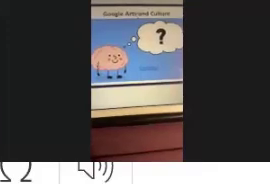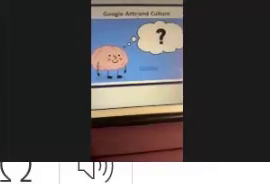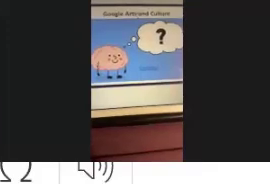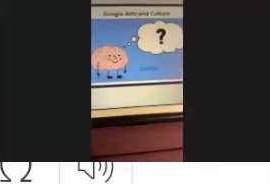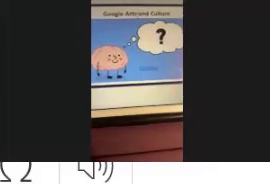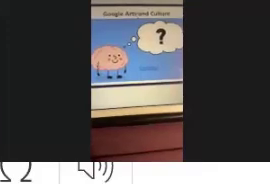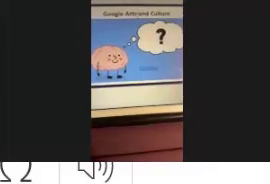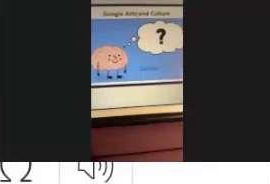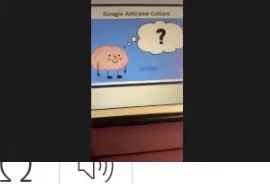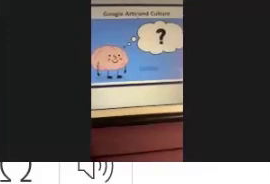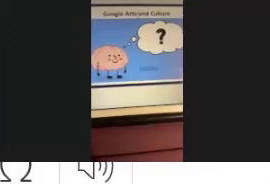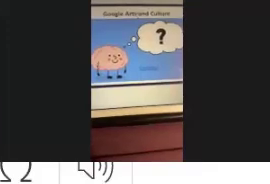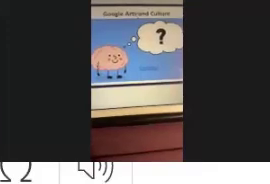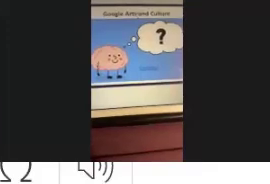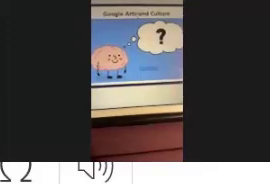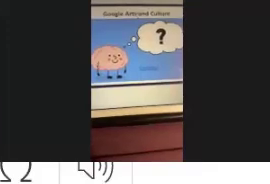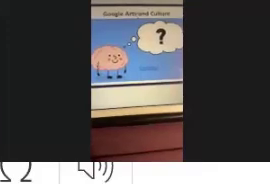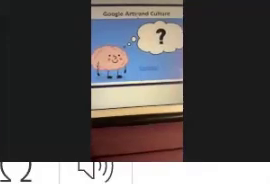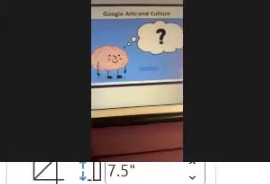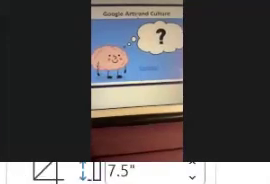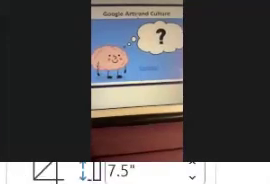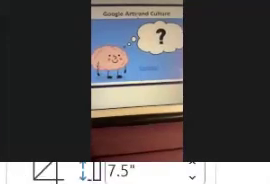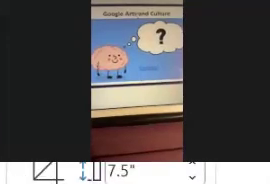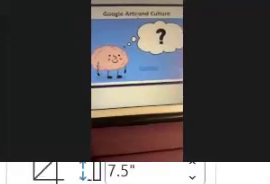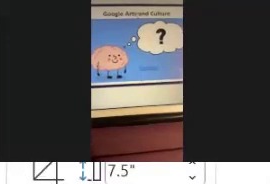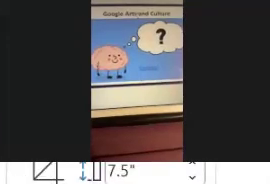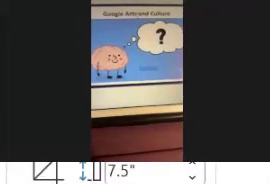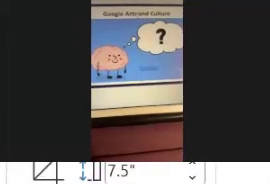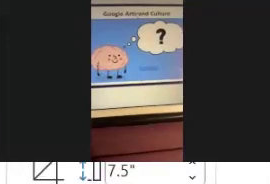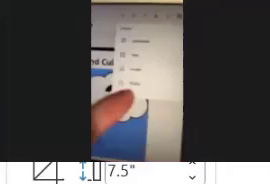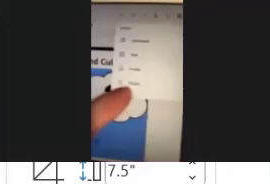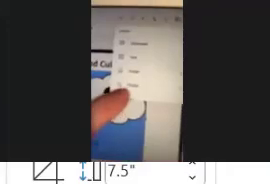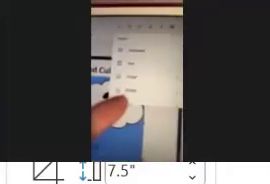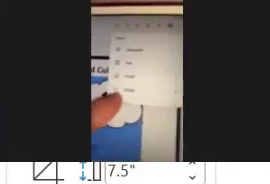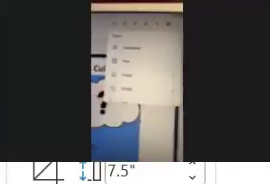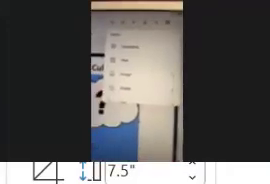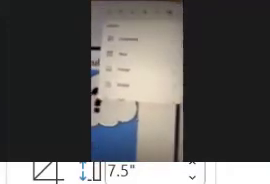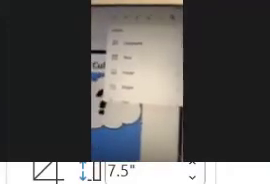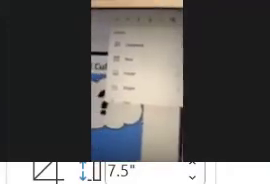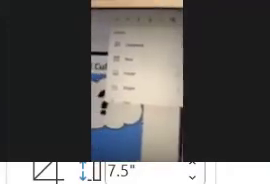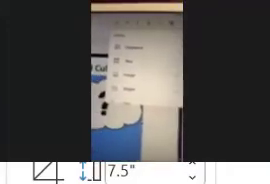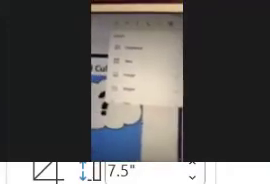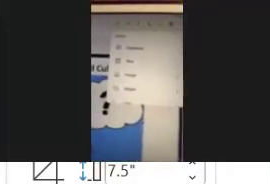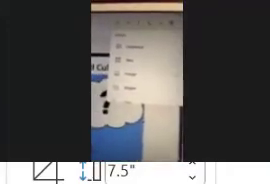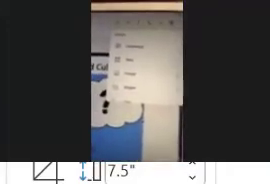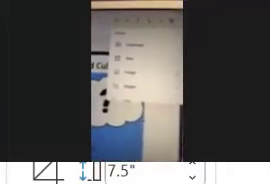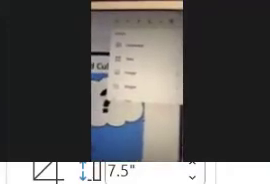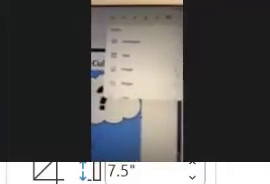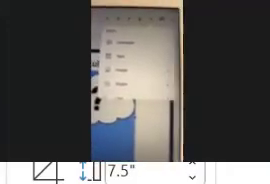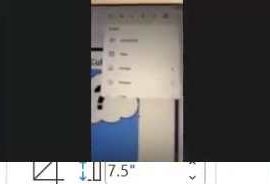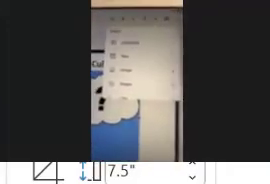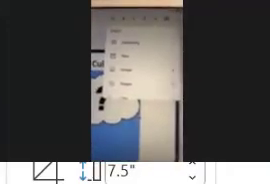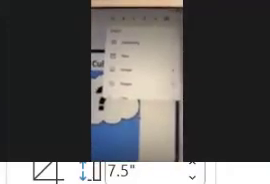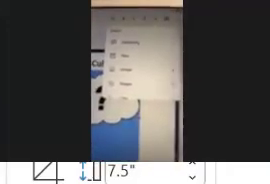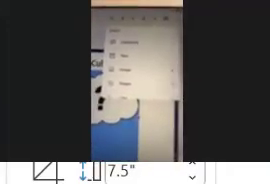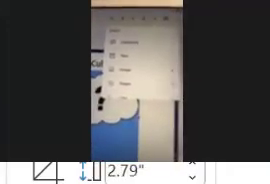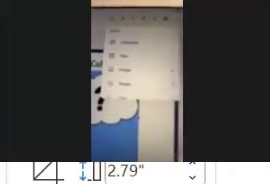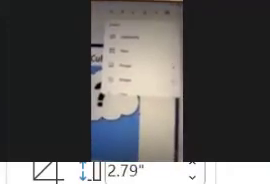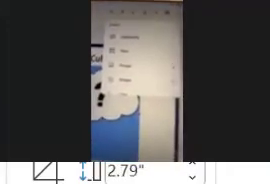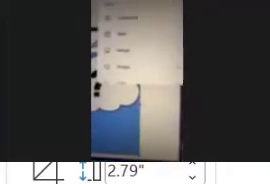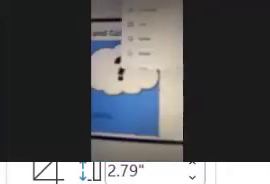None. There we go. There it is. If I want to add a picture or a shape or something, I